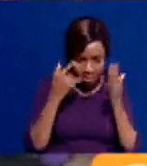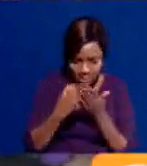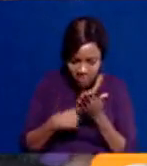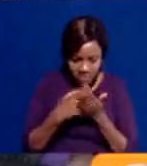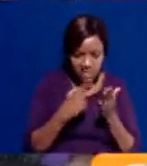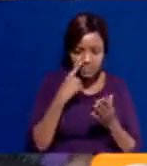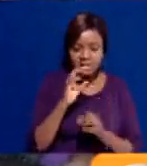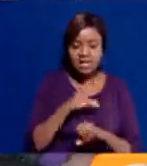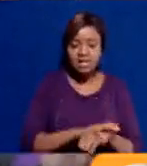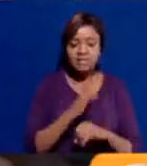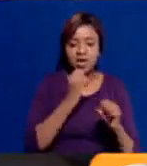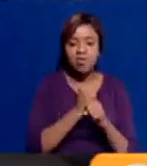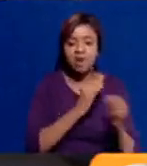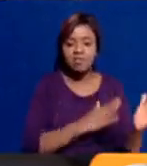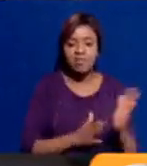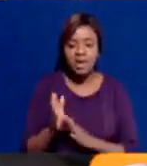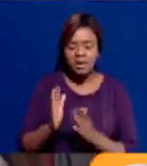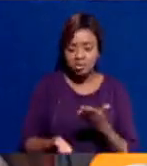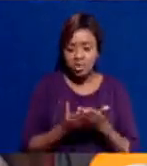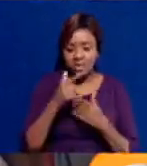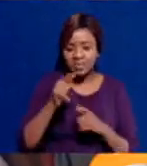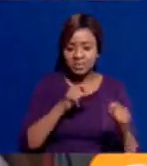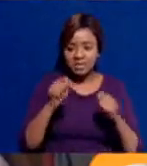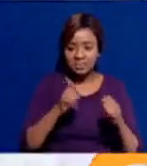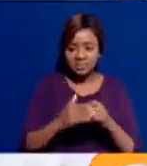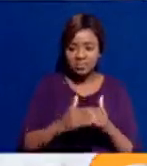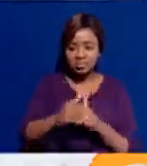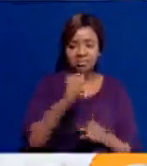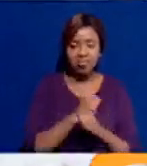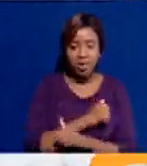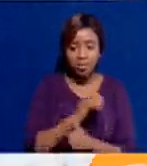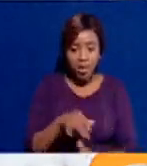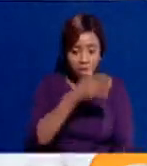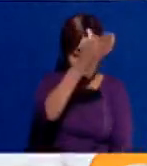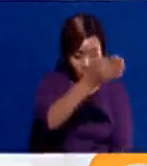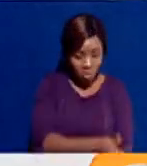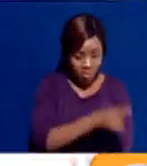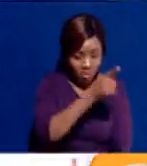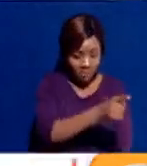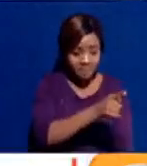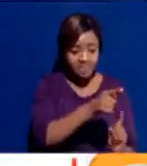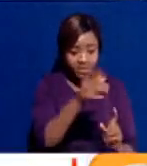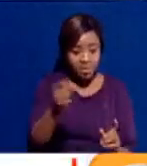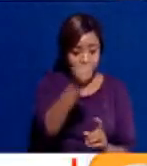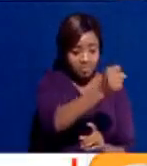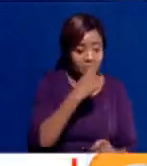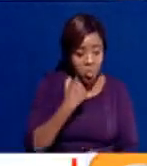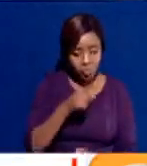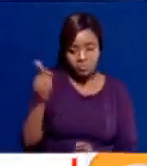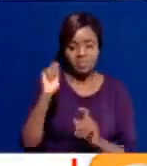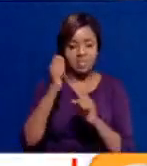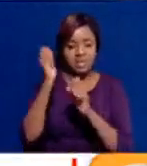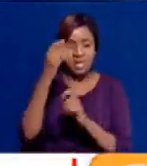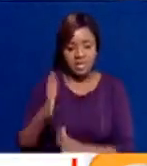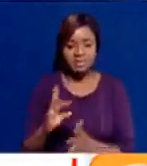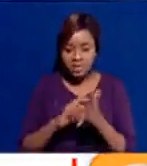plan that will guide his administration's delivery framework. Wewe. Ndio huko na contract na watu ya Kenya. Na ni mimi na